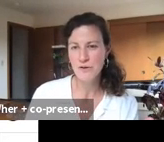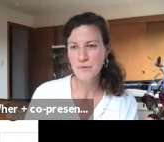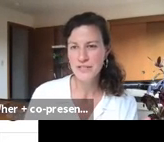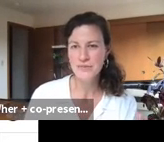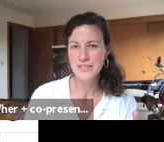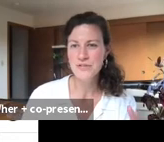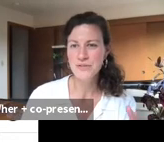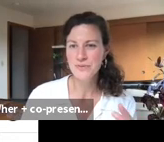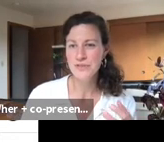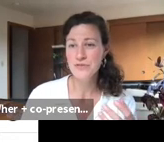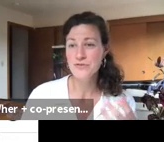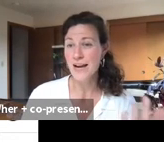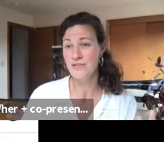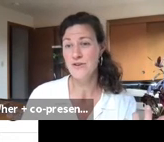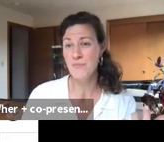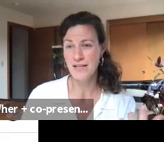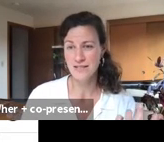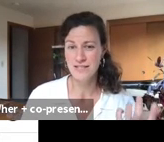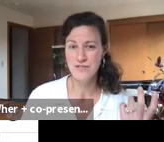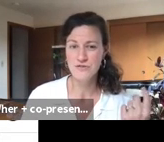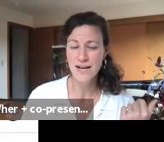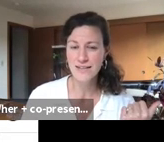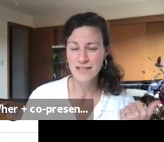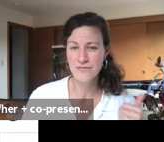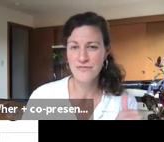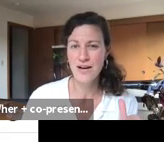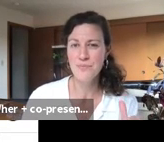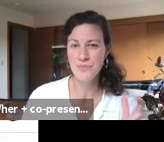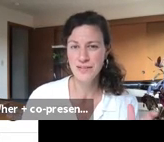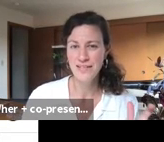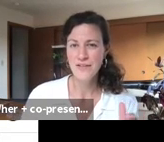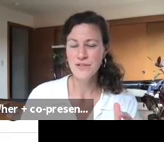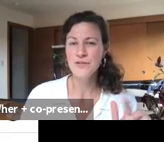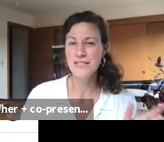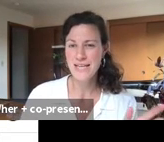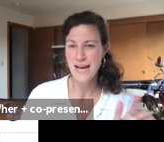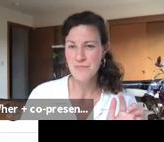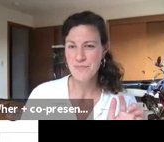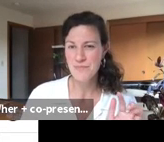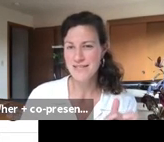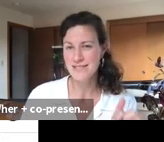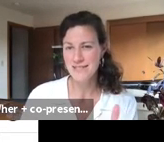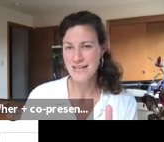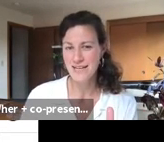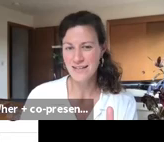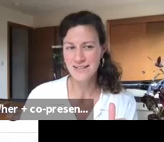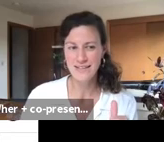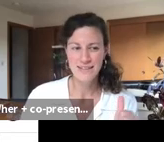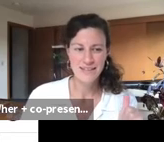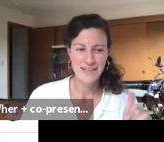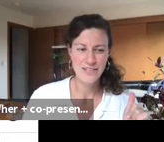slide deck, one way to do it is you just drag and drop, actually. So you drag the GIF up and you go to the tab that is the slide